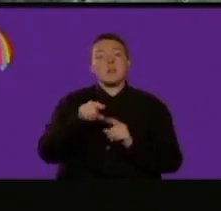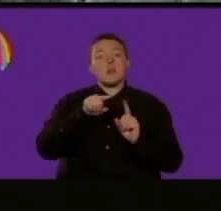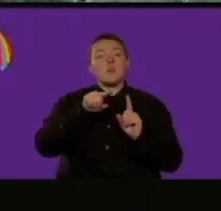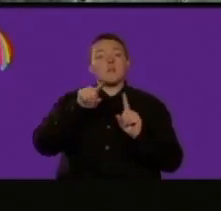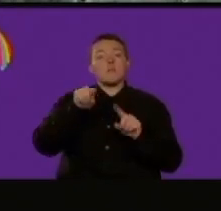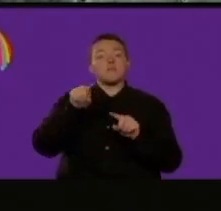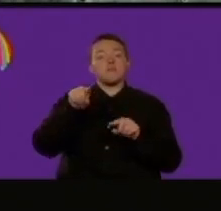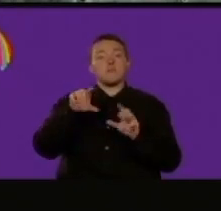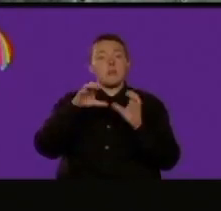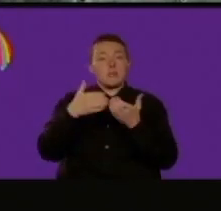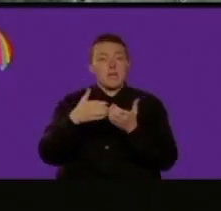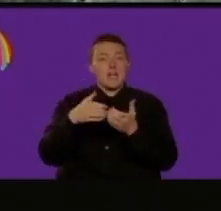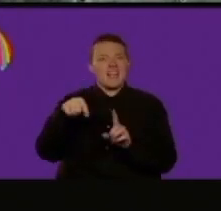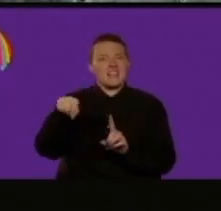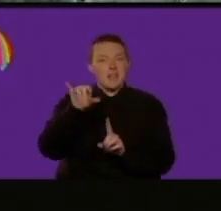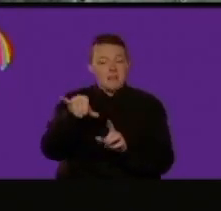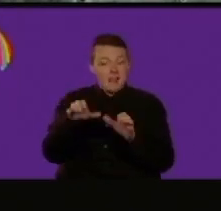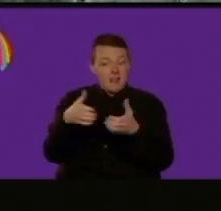Thank you.